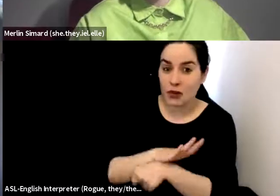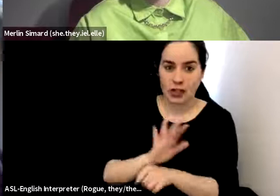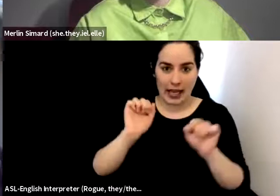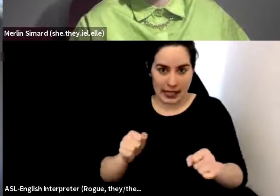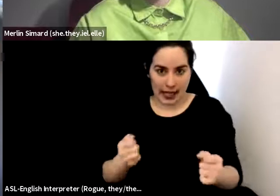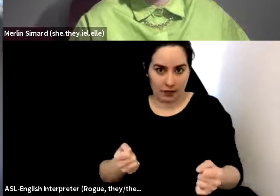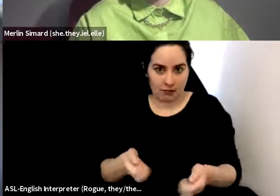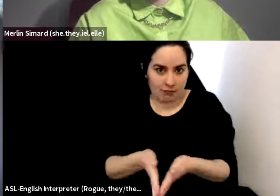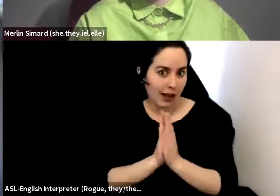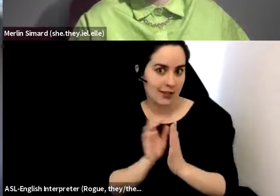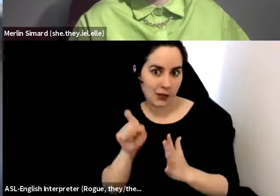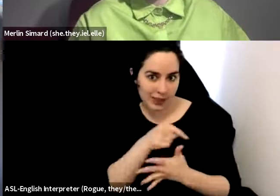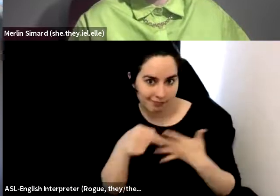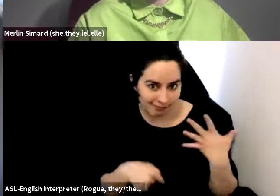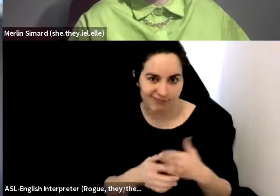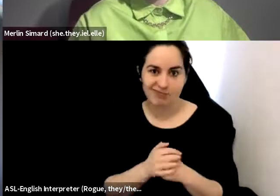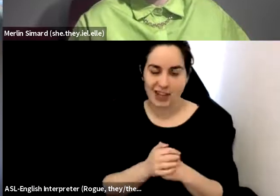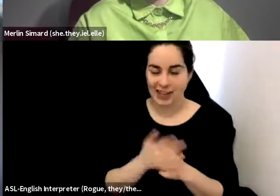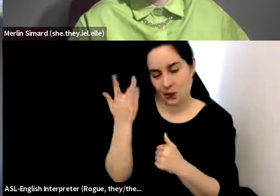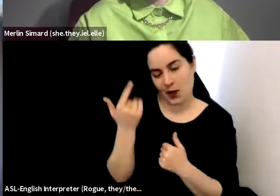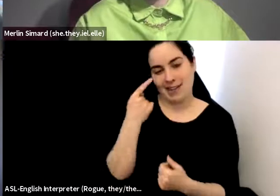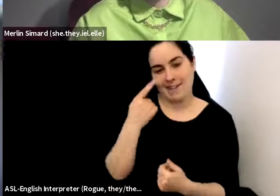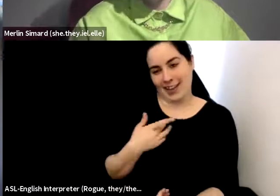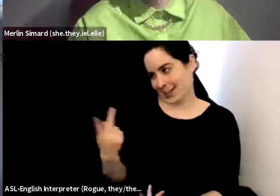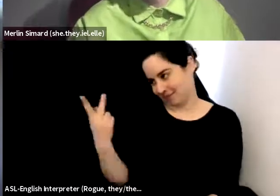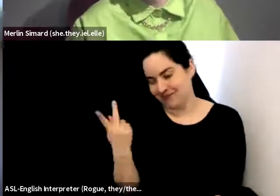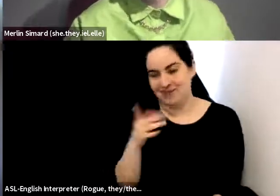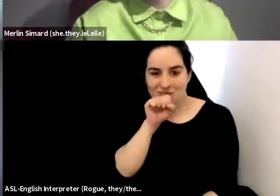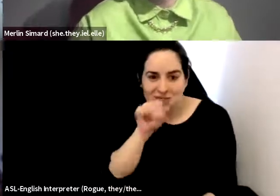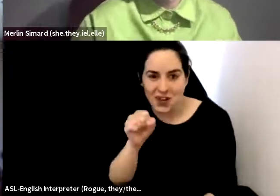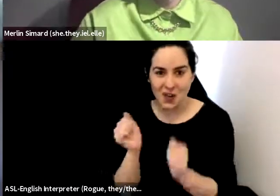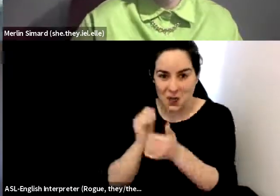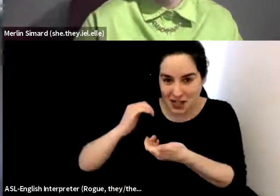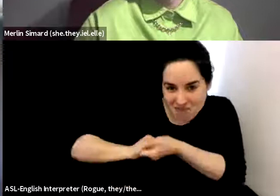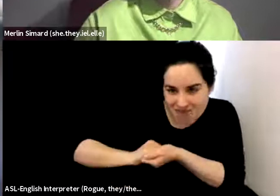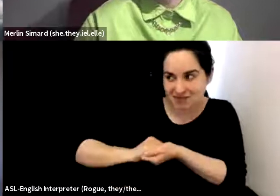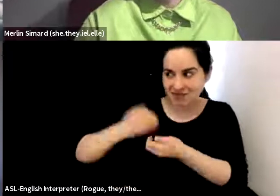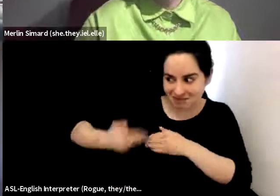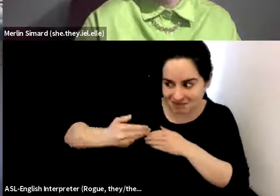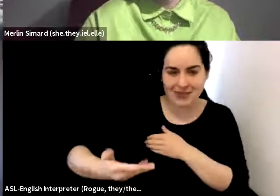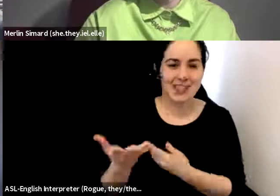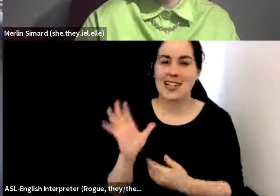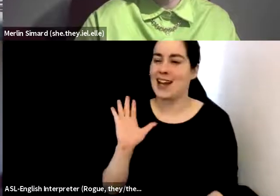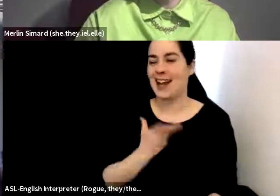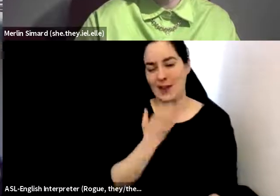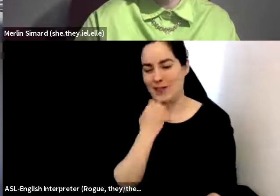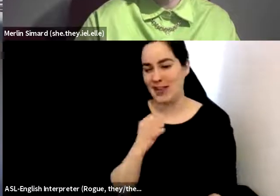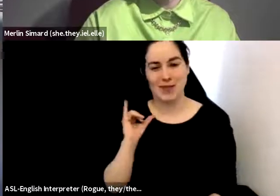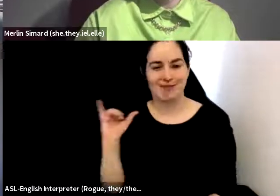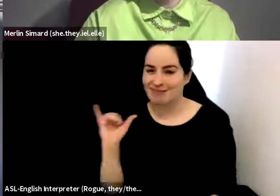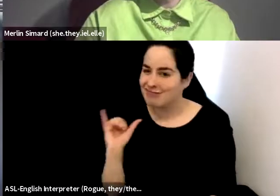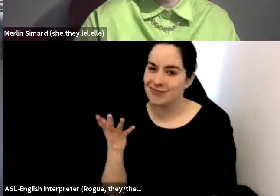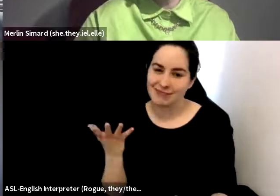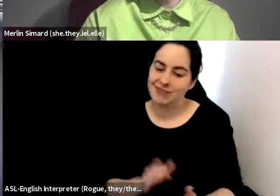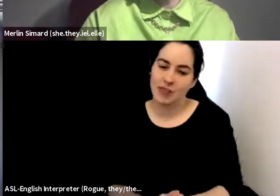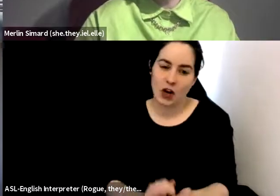And yeah, I mean, it's one of the reasons that I think Yolanda and I love working together is because we have similar values when it comes to how we hold